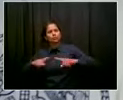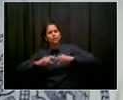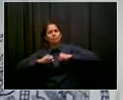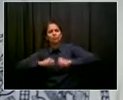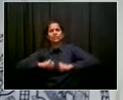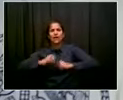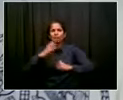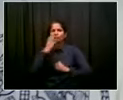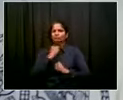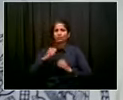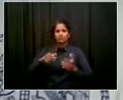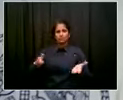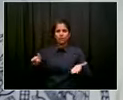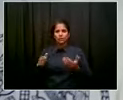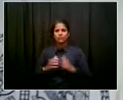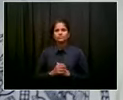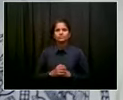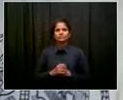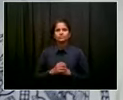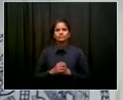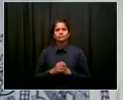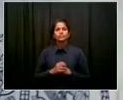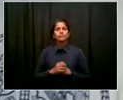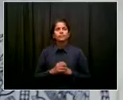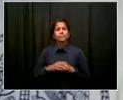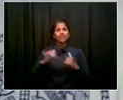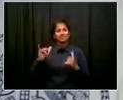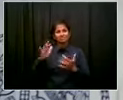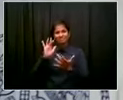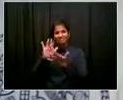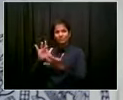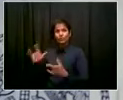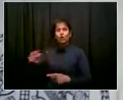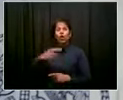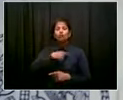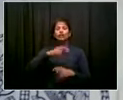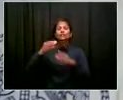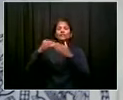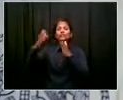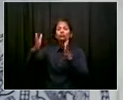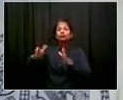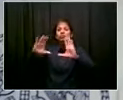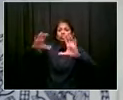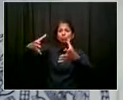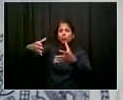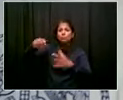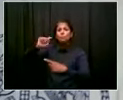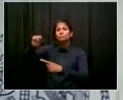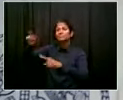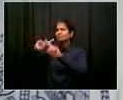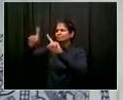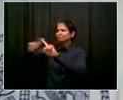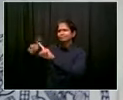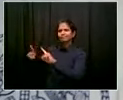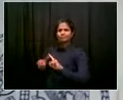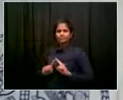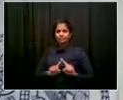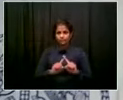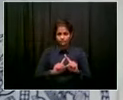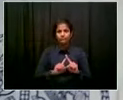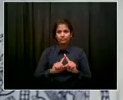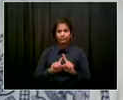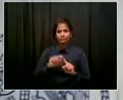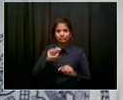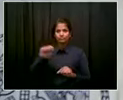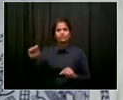about engaging houses of worship it's about being ubiquitous in public housing we're going to do all of the above and the numbers keep moving dr